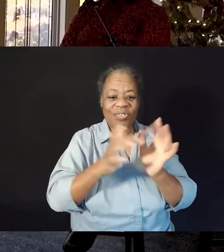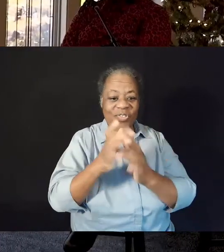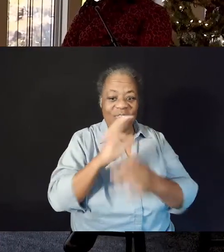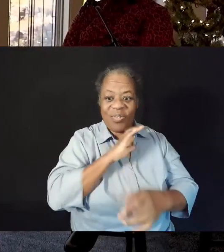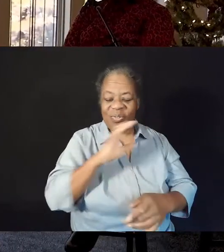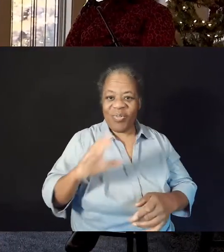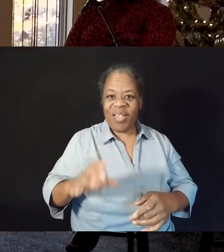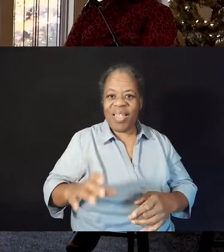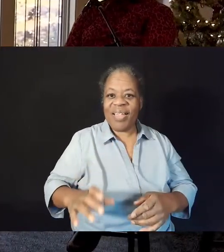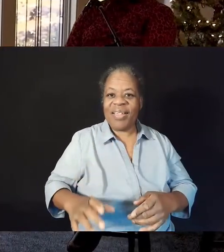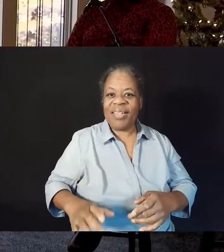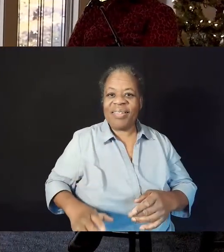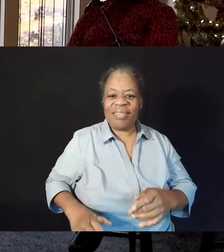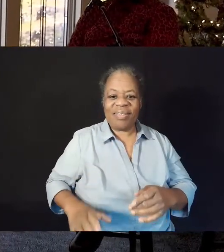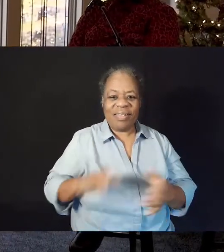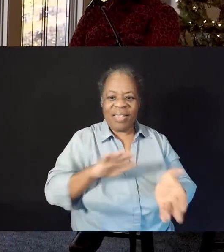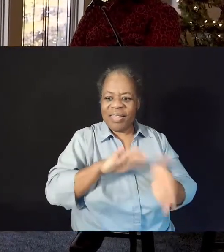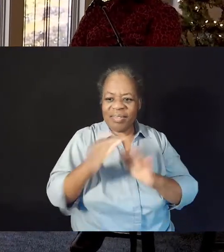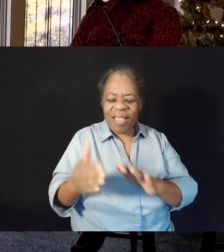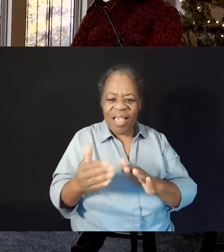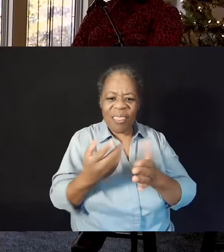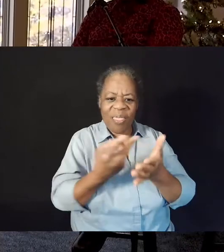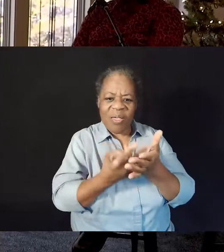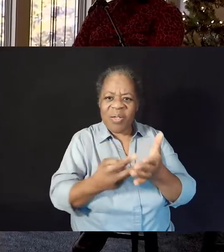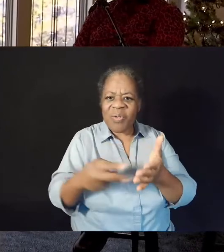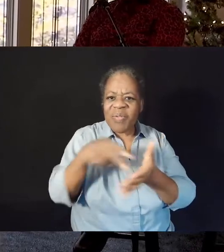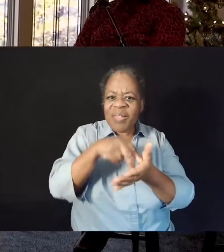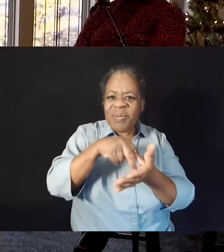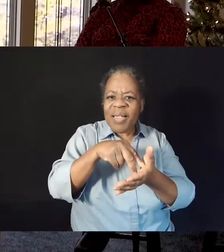Christ, His death and